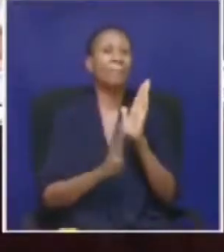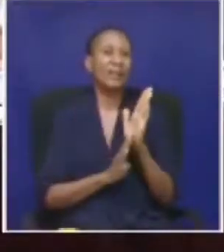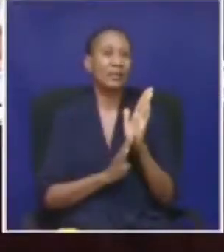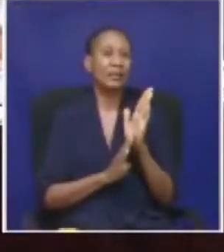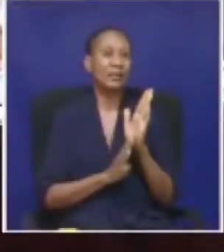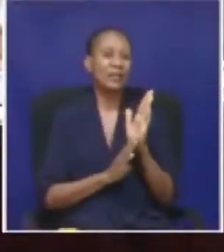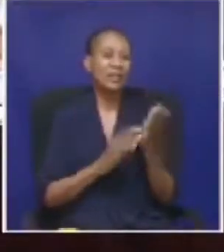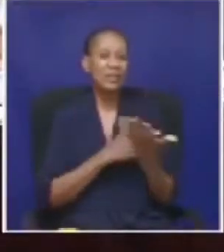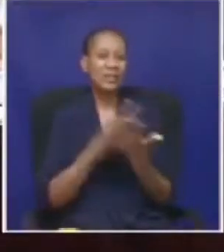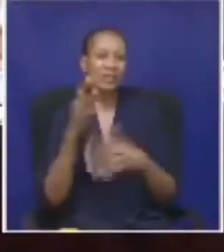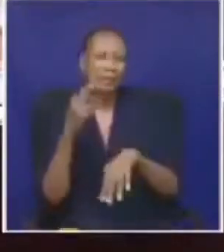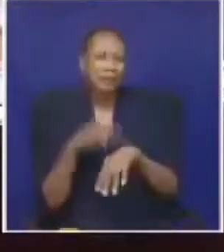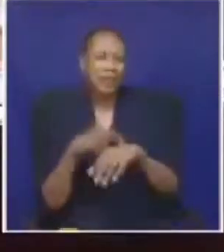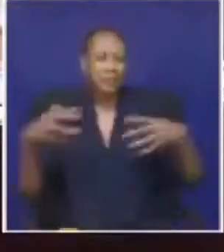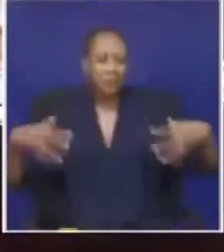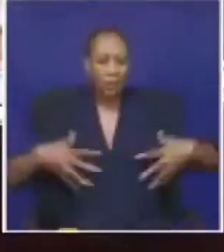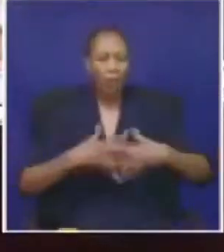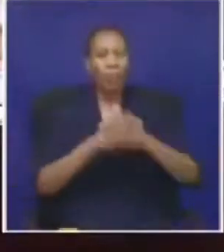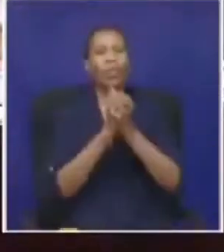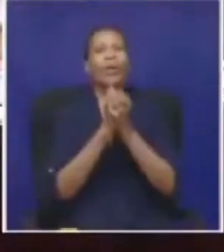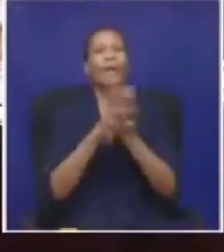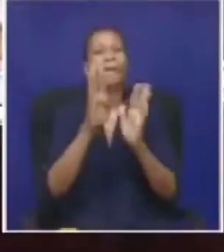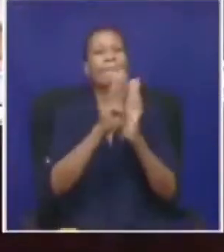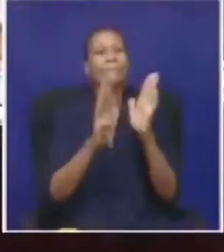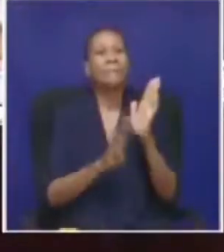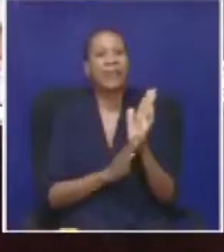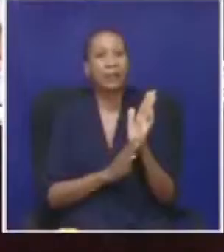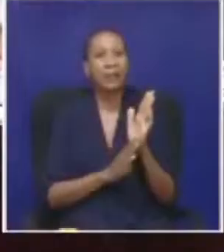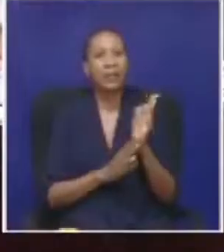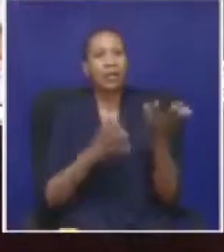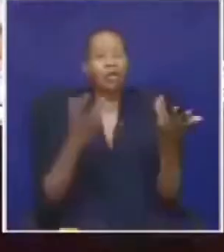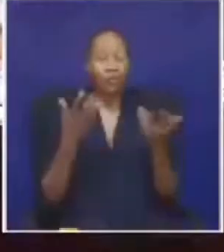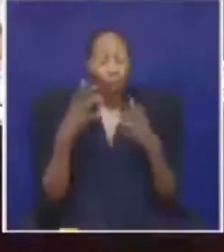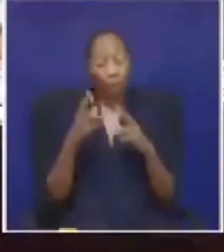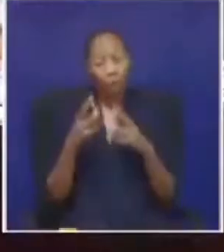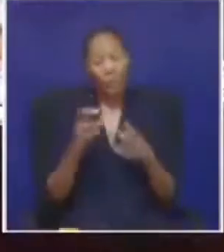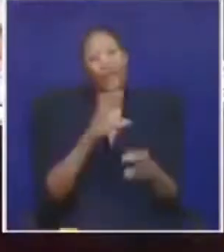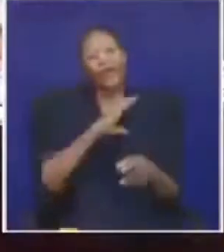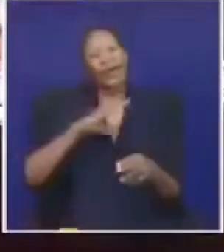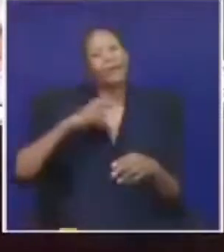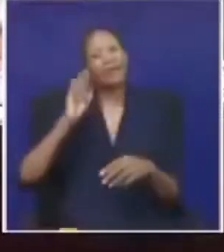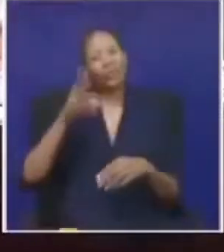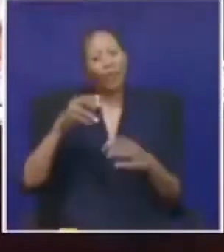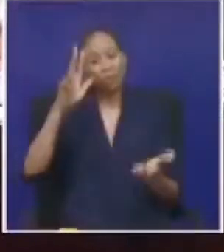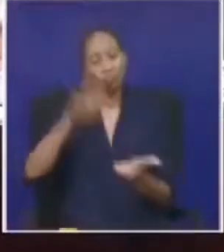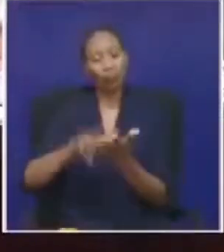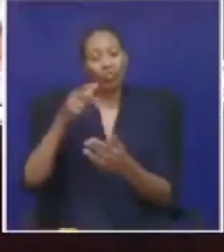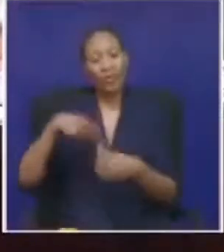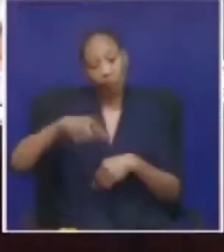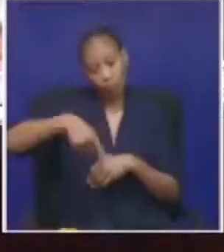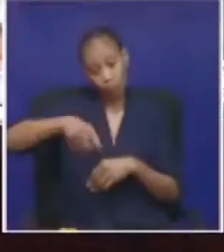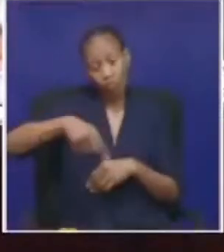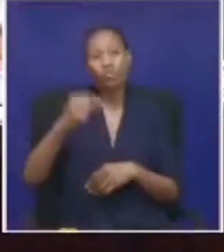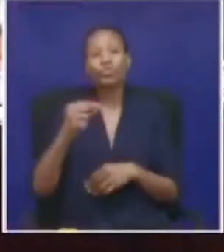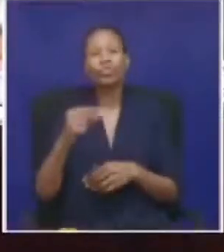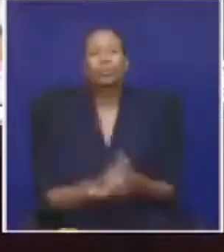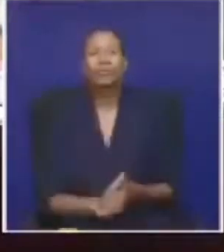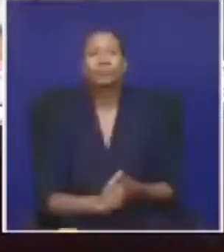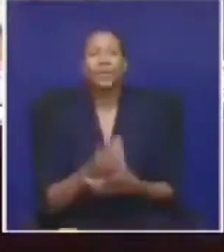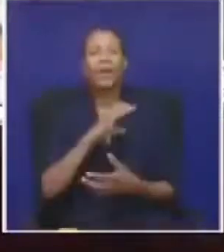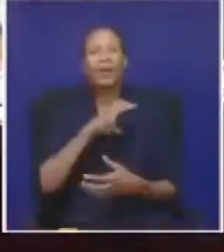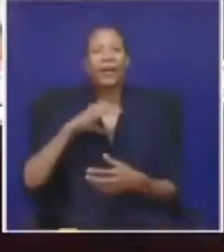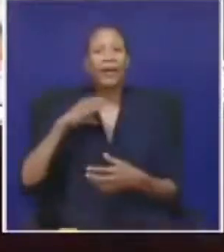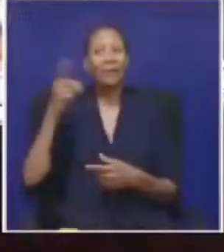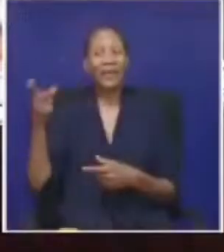sometimes called the Coalition Bill, for Cabinet approval in the next few months. Cabinet